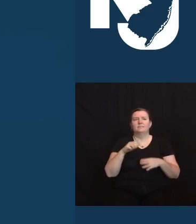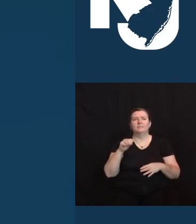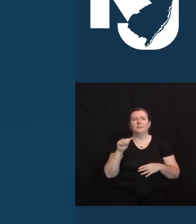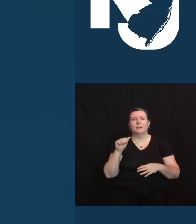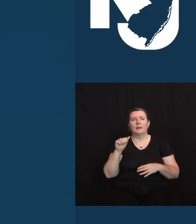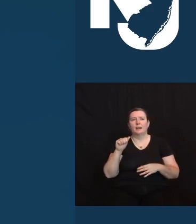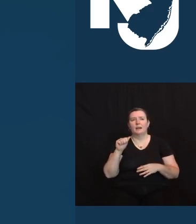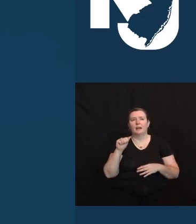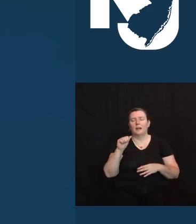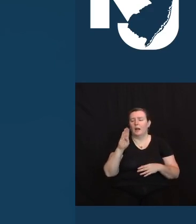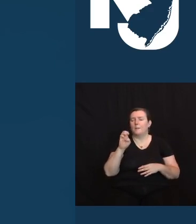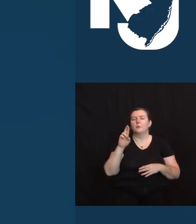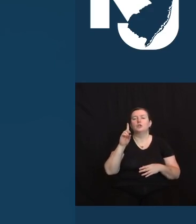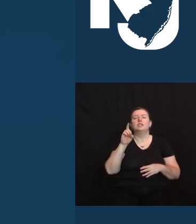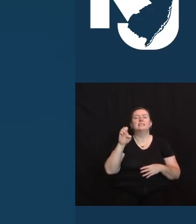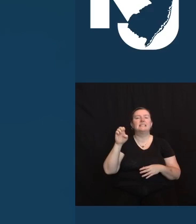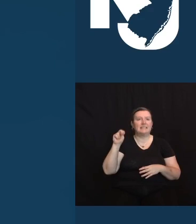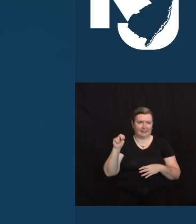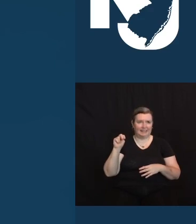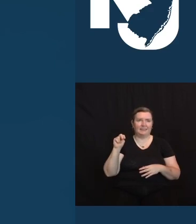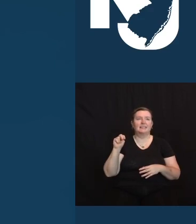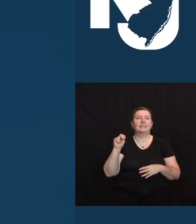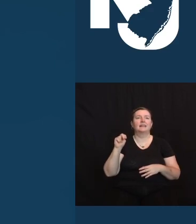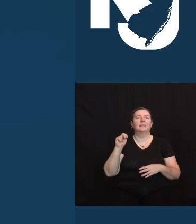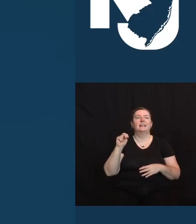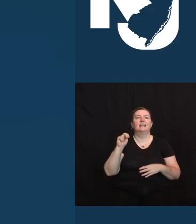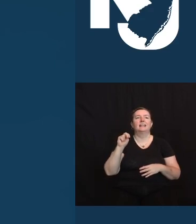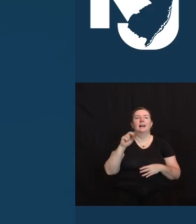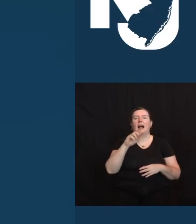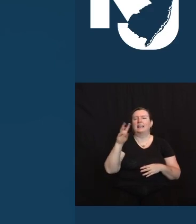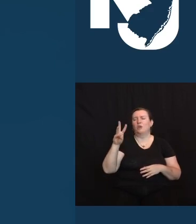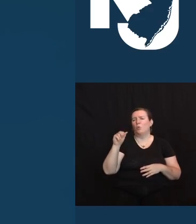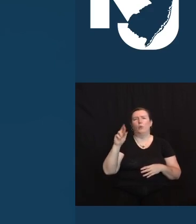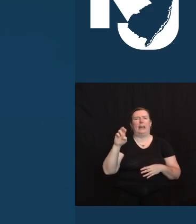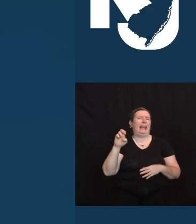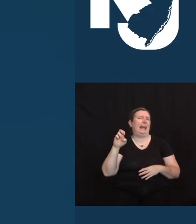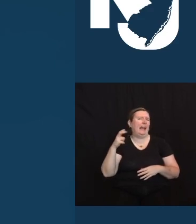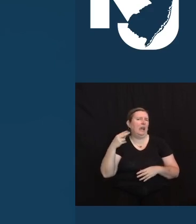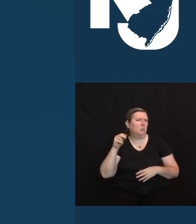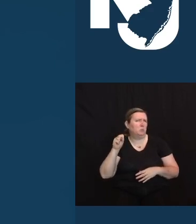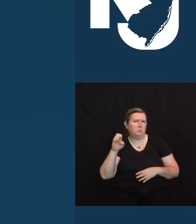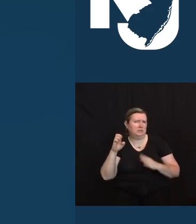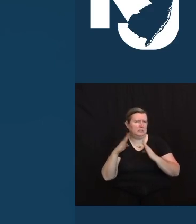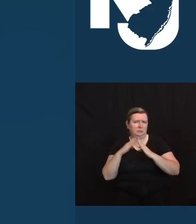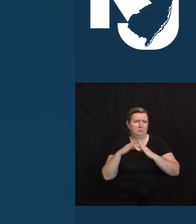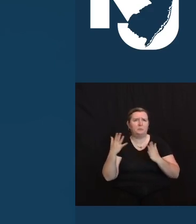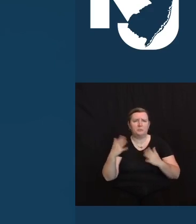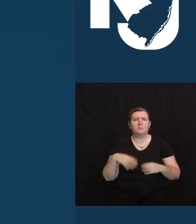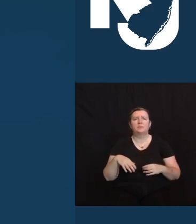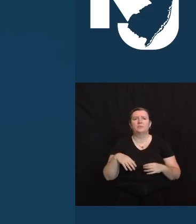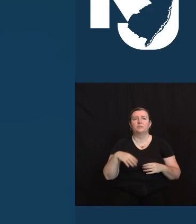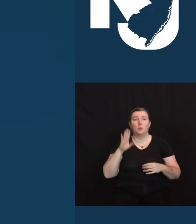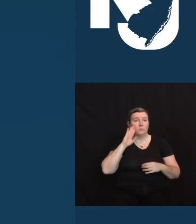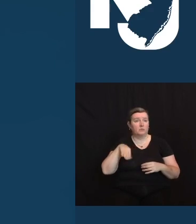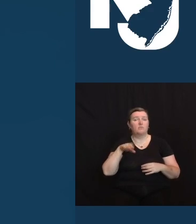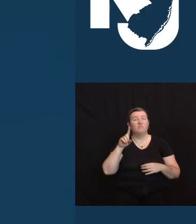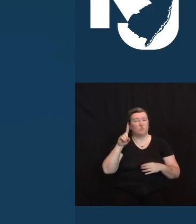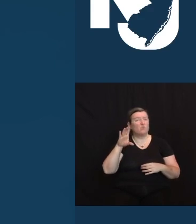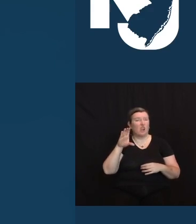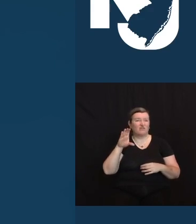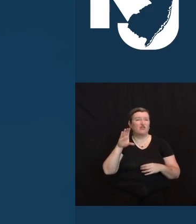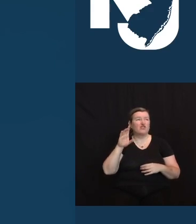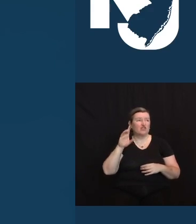Waretown. This upcoming Friday, Judy, was to have been George's 100th birthday. He was known,